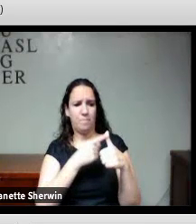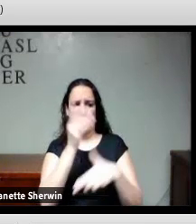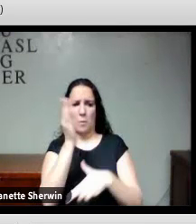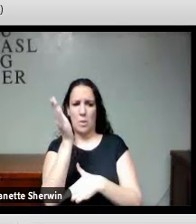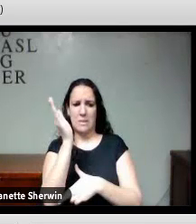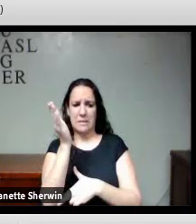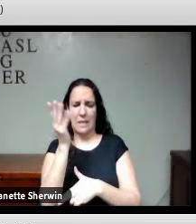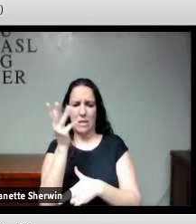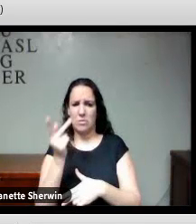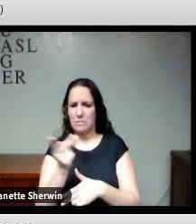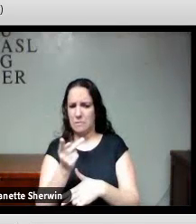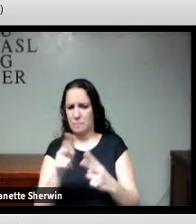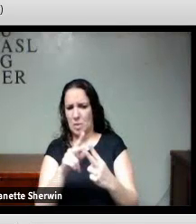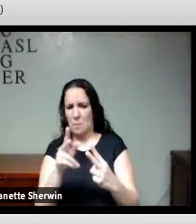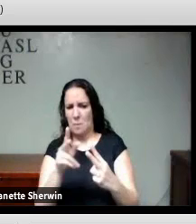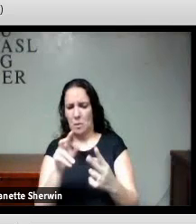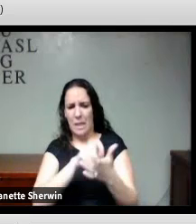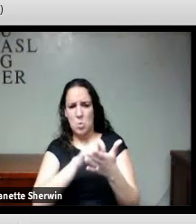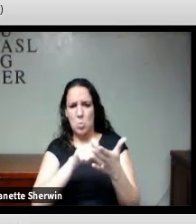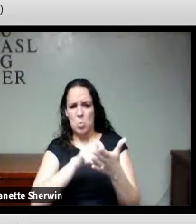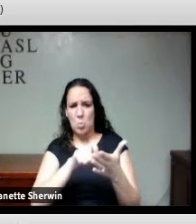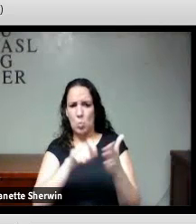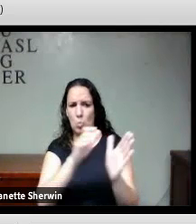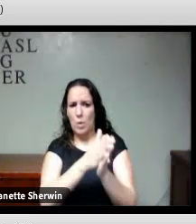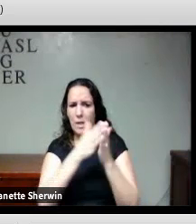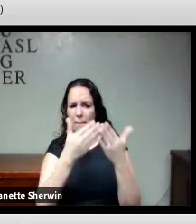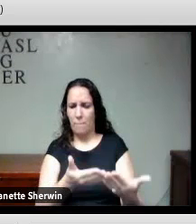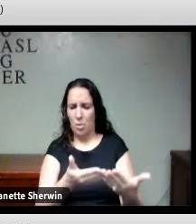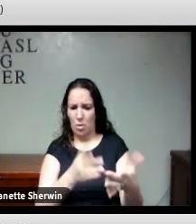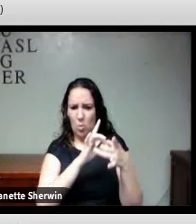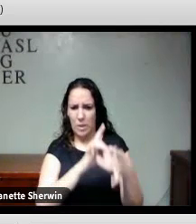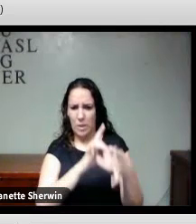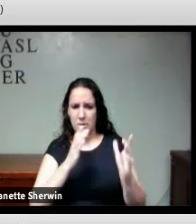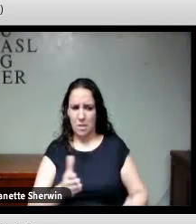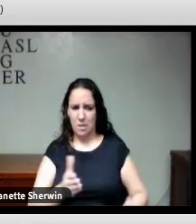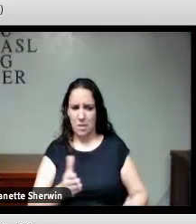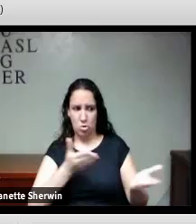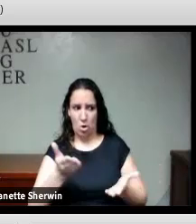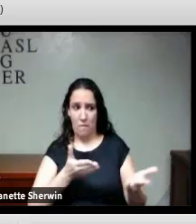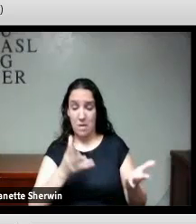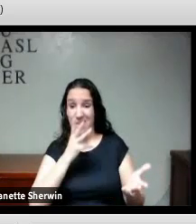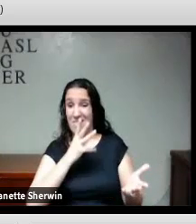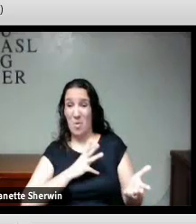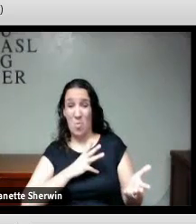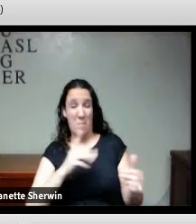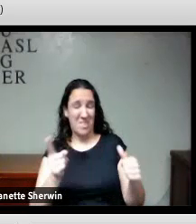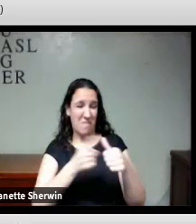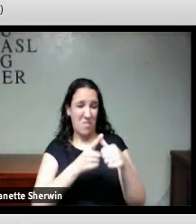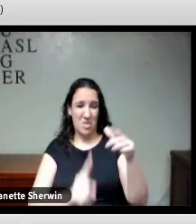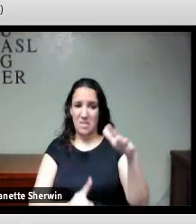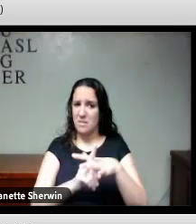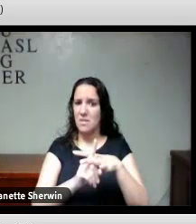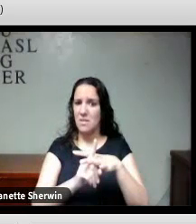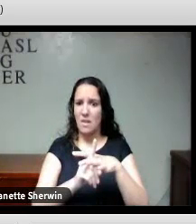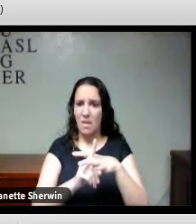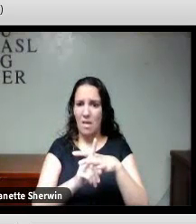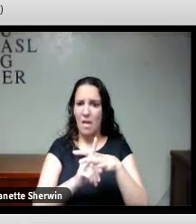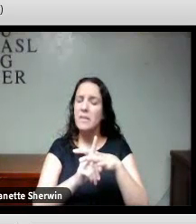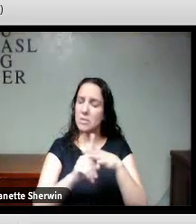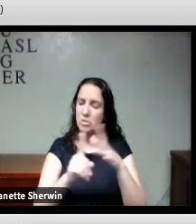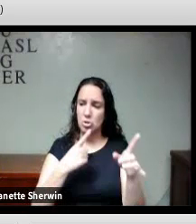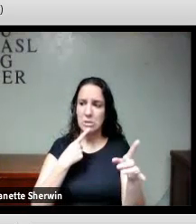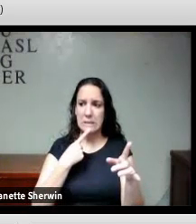book on customer service. And that was one of the things that she brought up. She said, our world is getting away from saying thank you. And she said, I